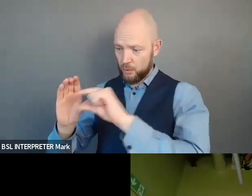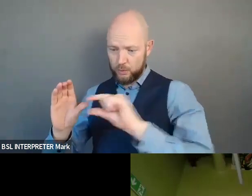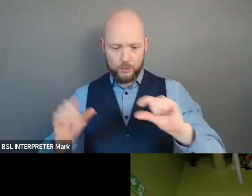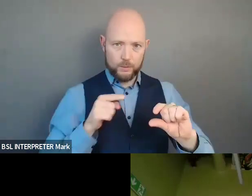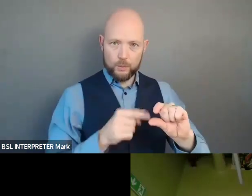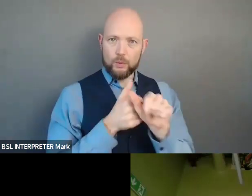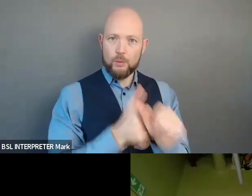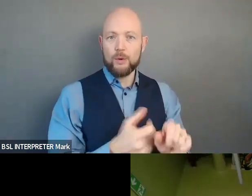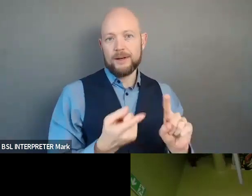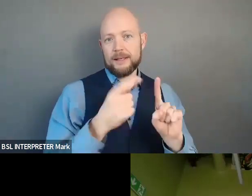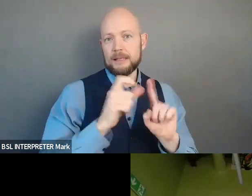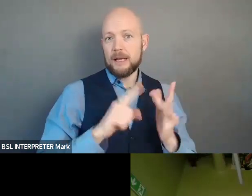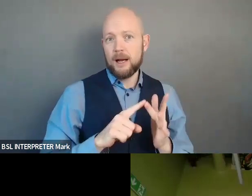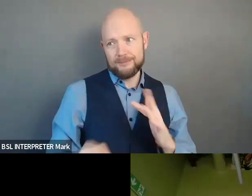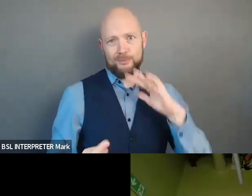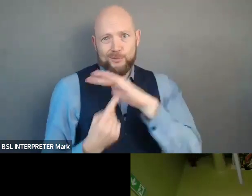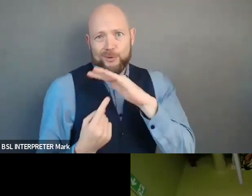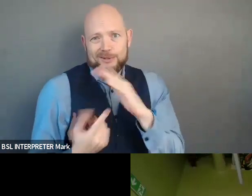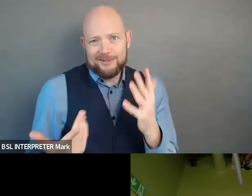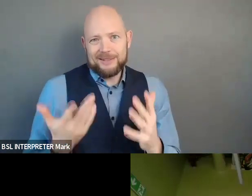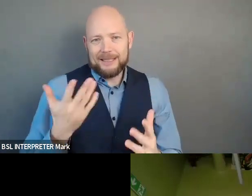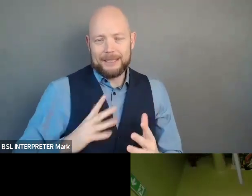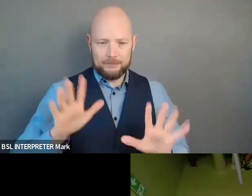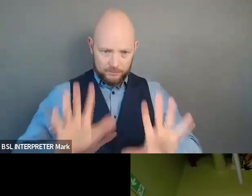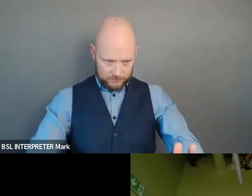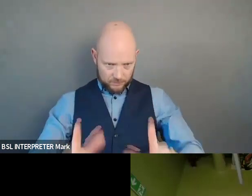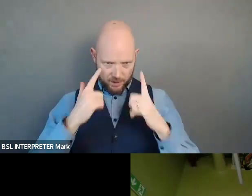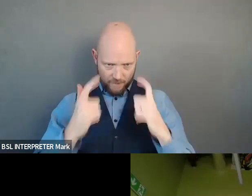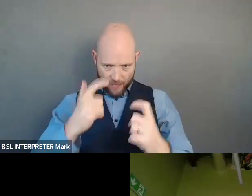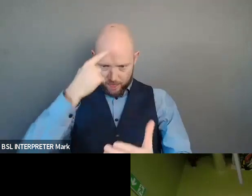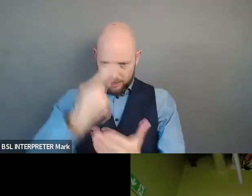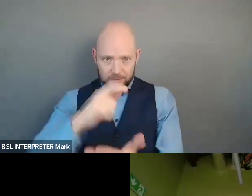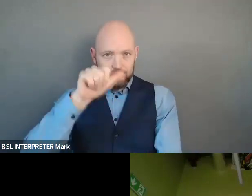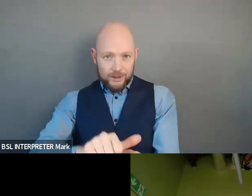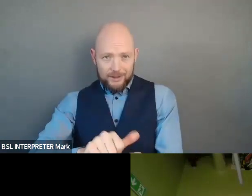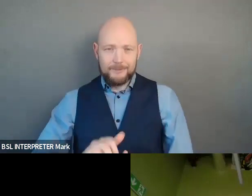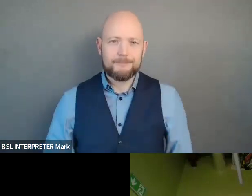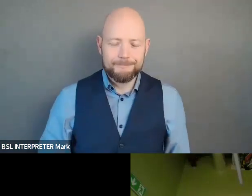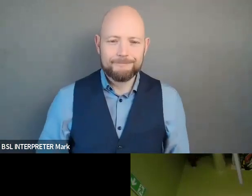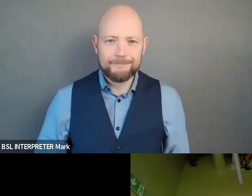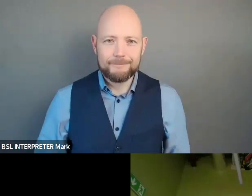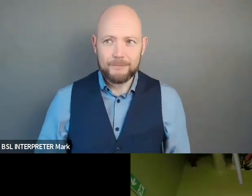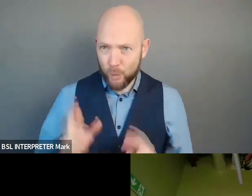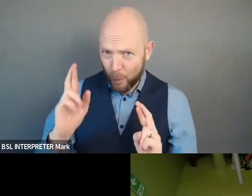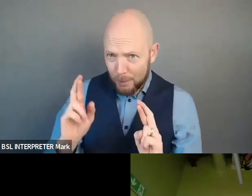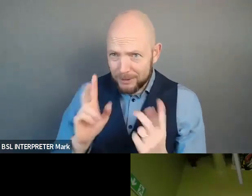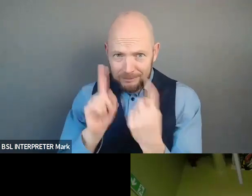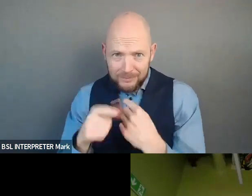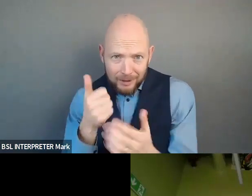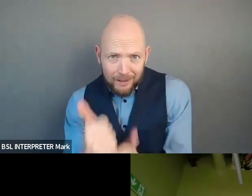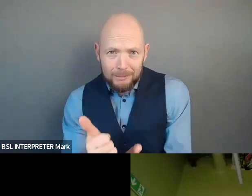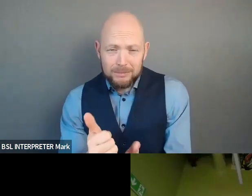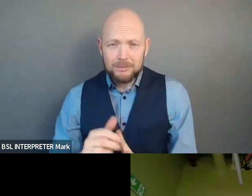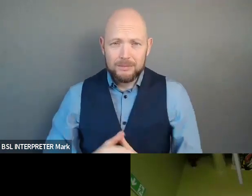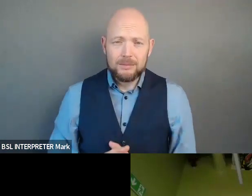cultures. So we've got to get this right. It is important. Thanks. I hope that helps, and